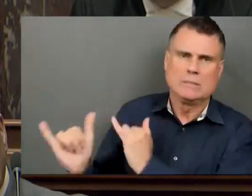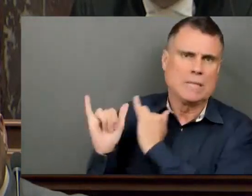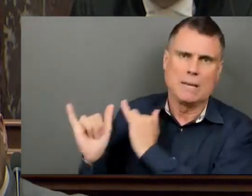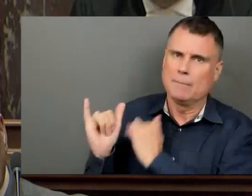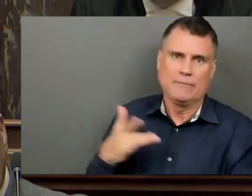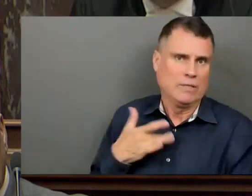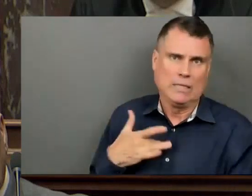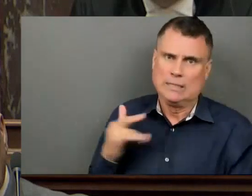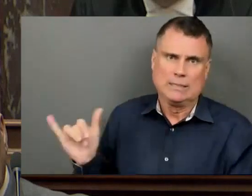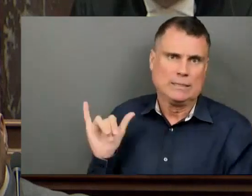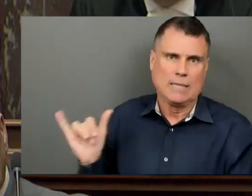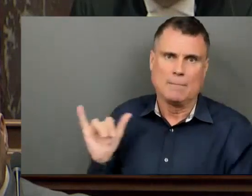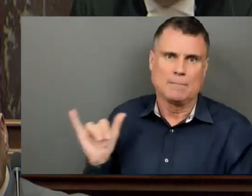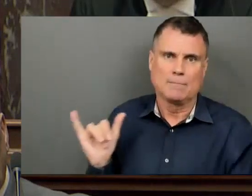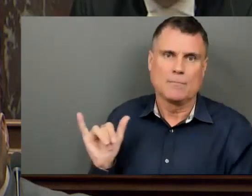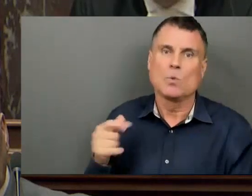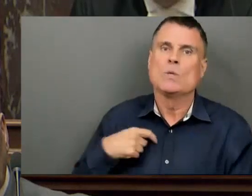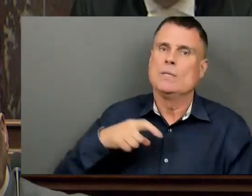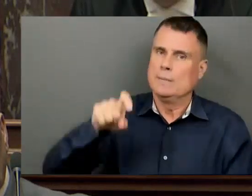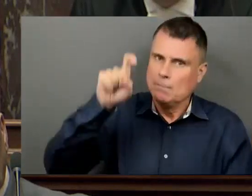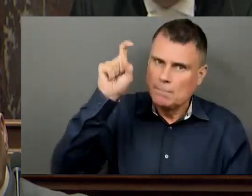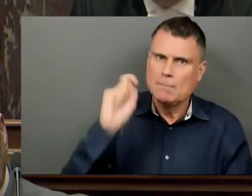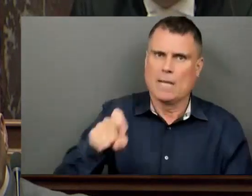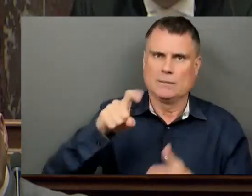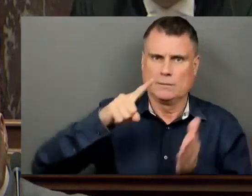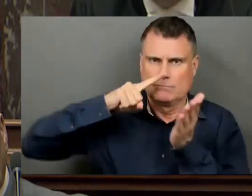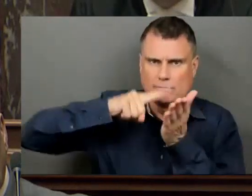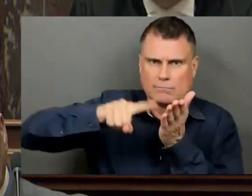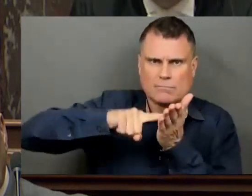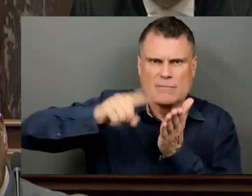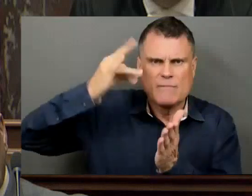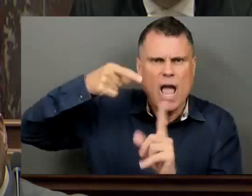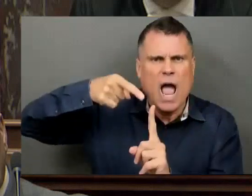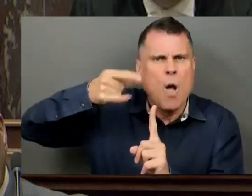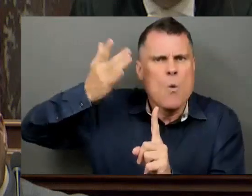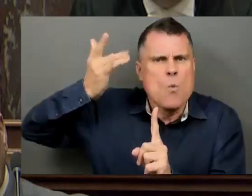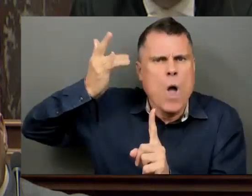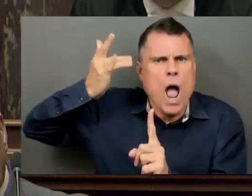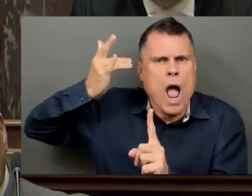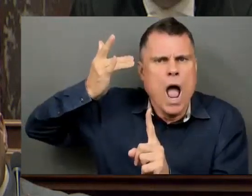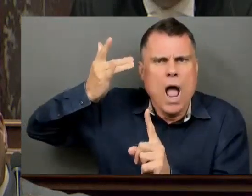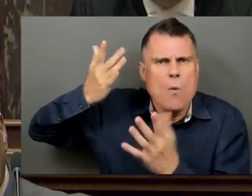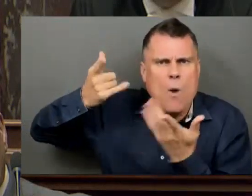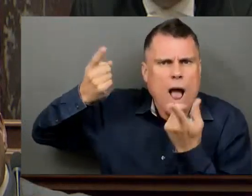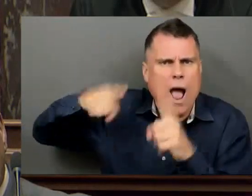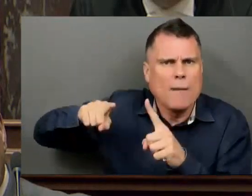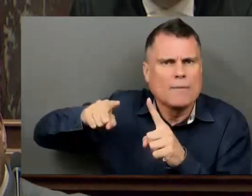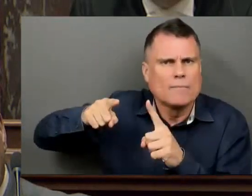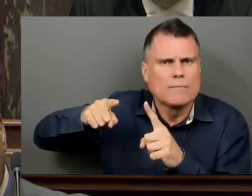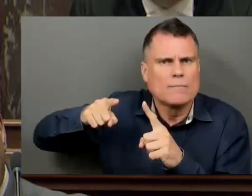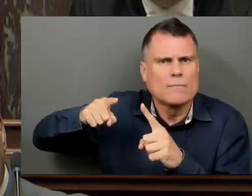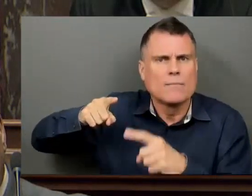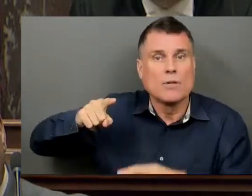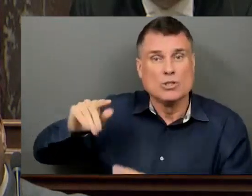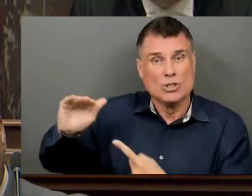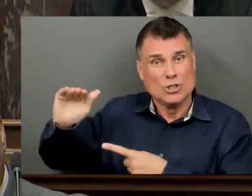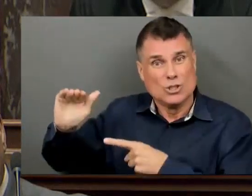this. An 11-year-old child has been hurt, and we as a government take that